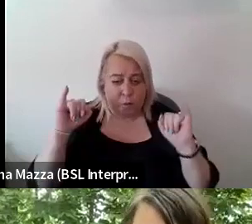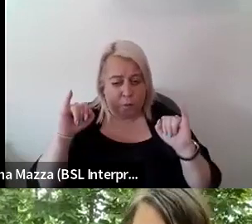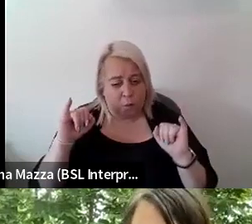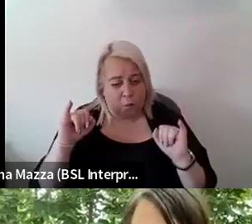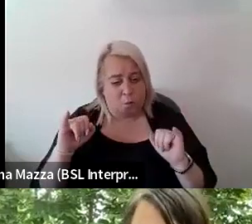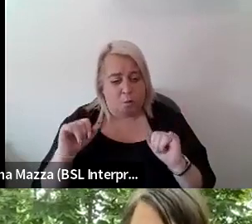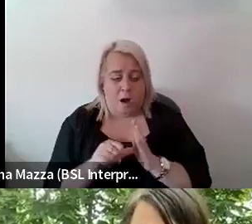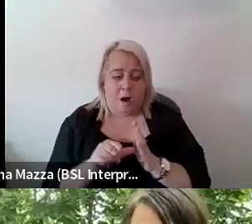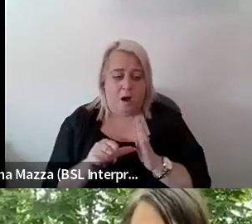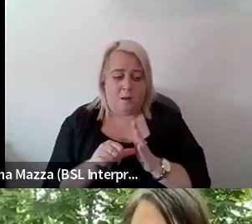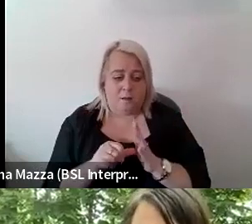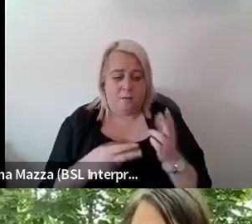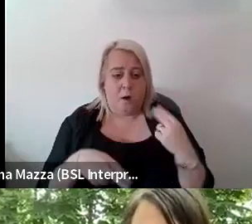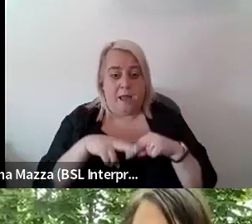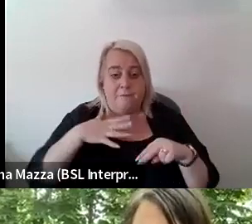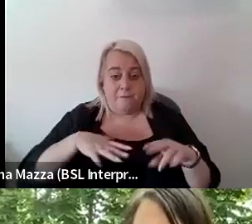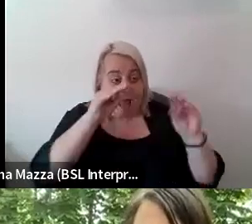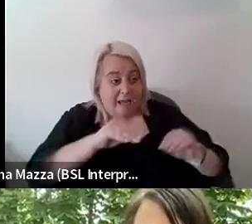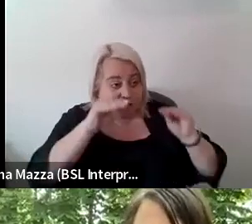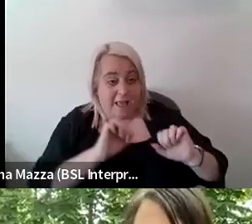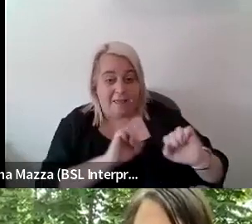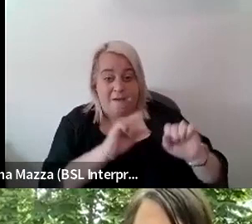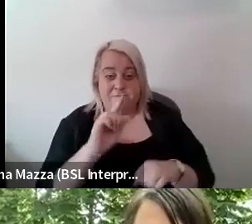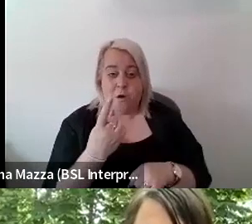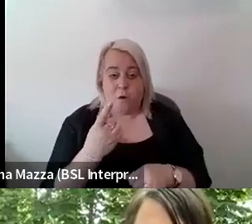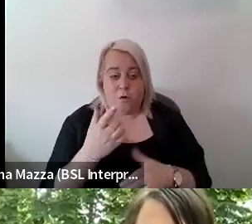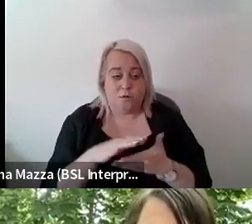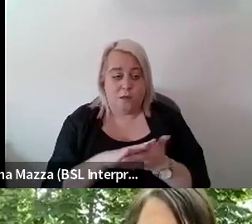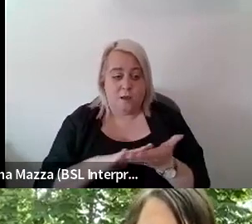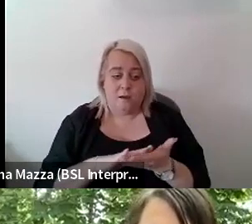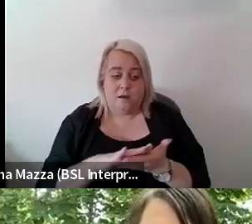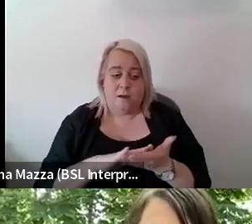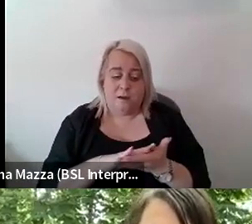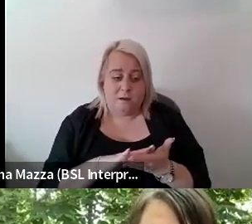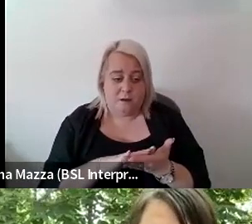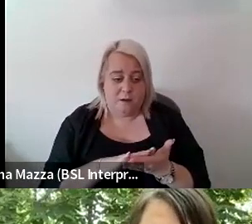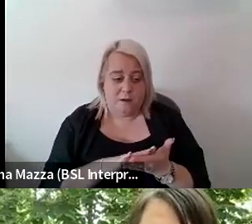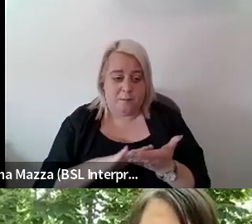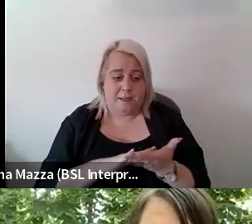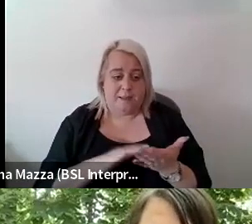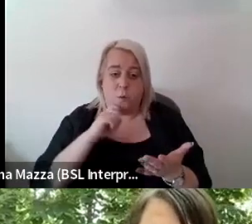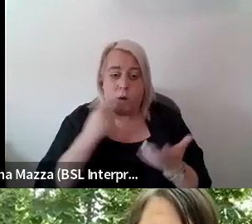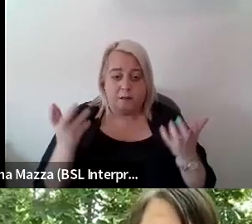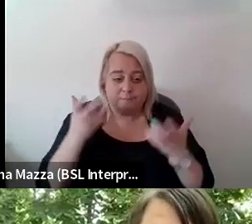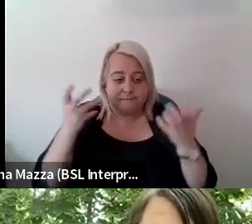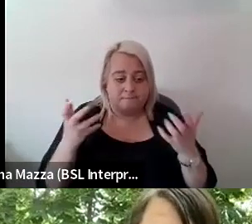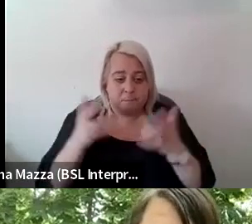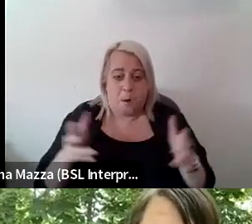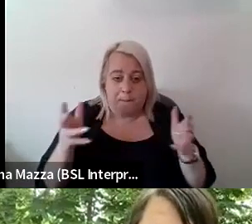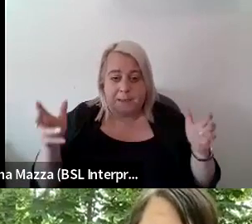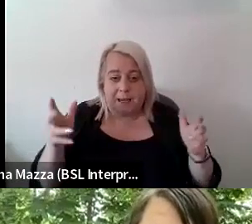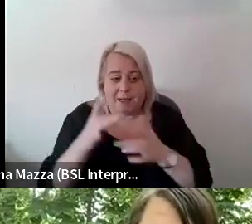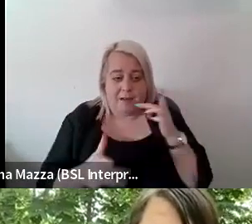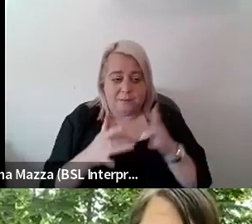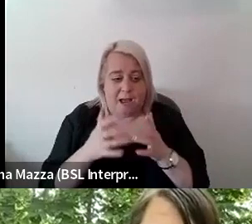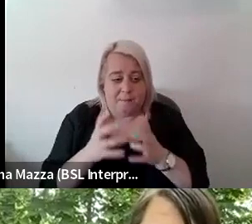you educate content creators, you educate people who are going to be populating a website or populating an app or whatever, you know, and letting